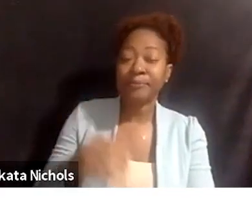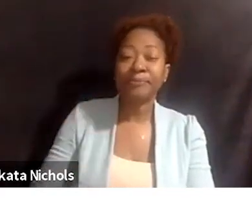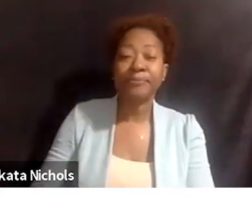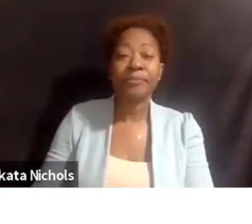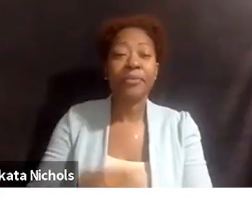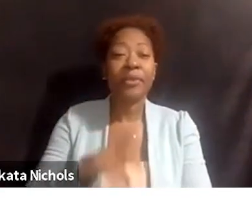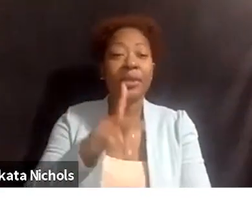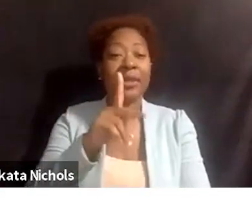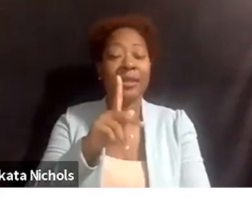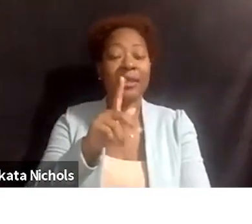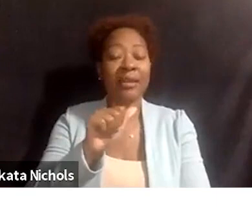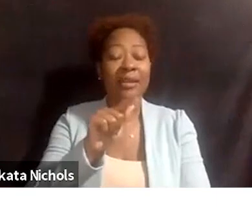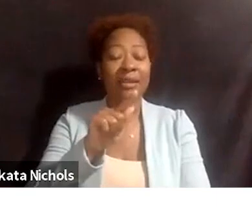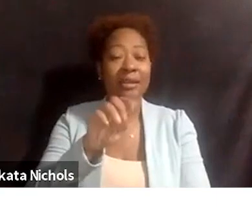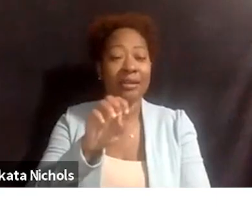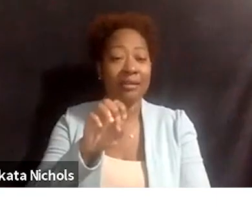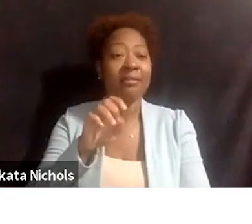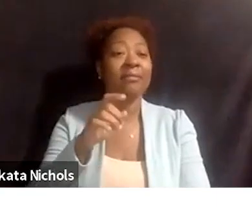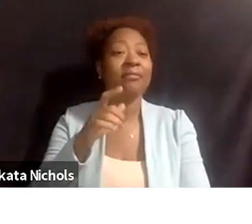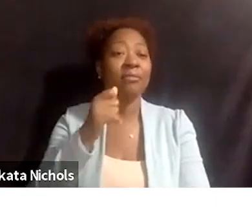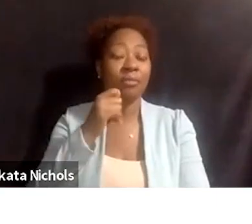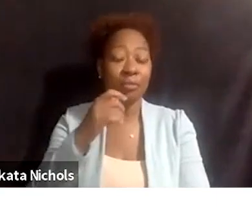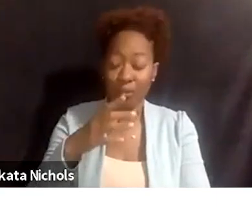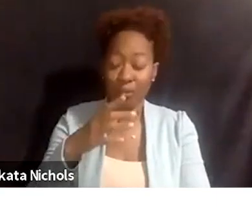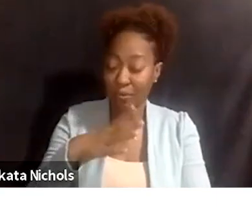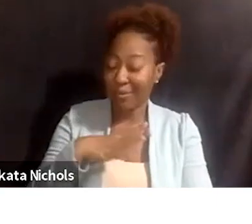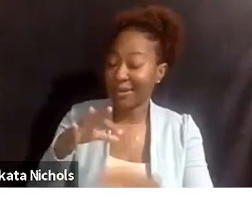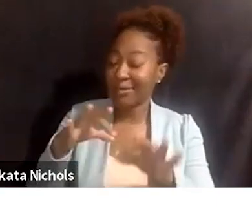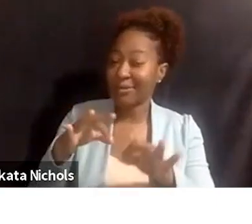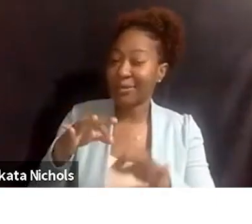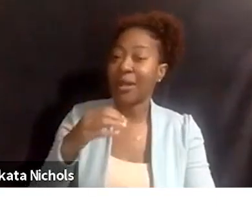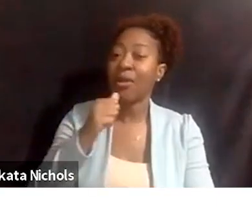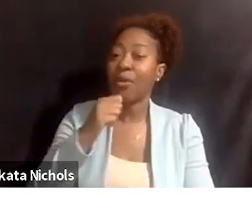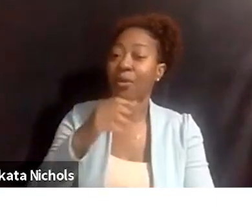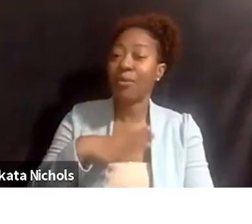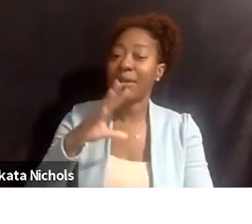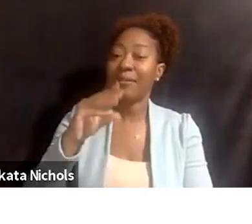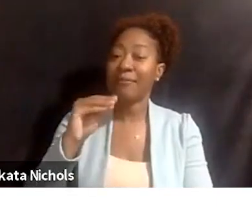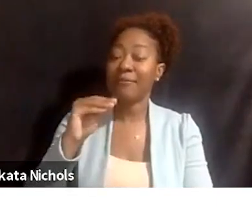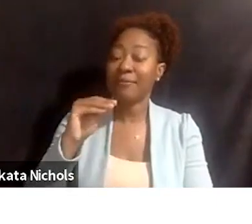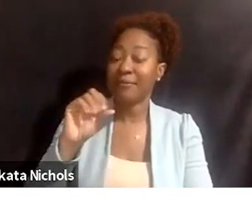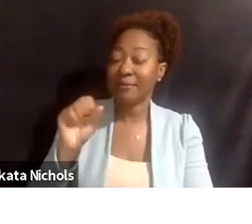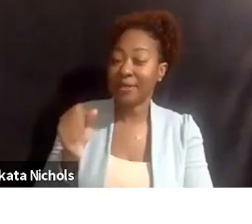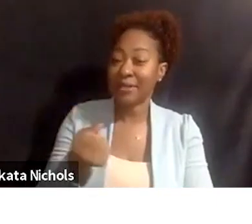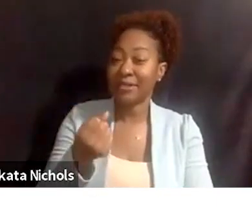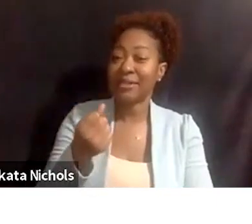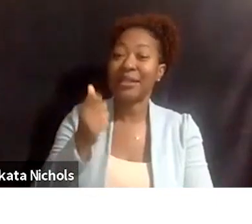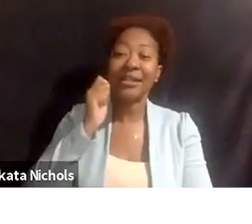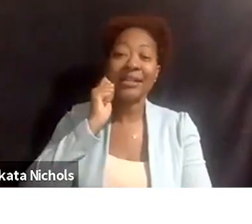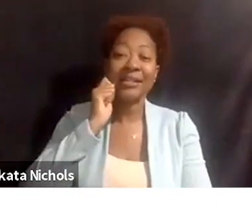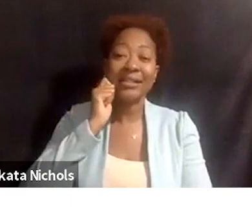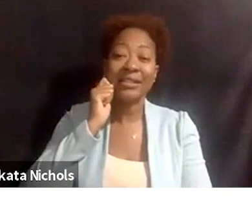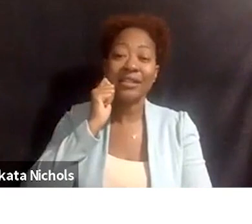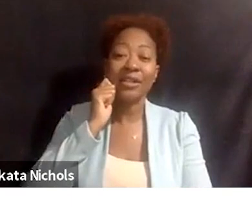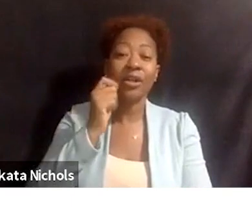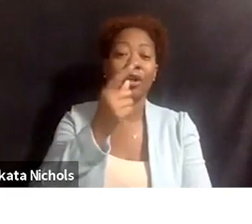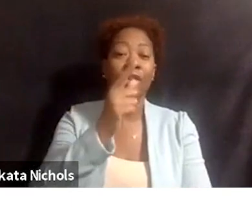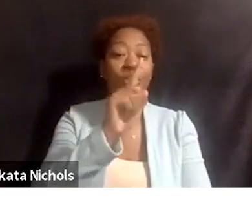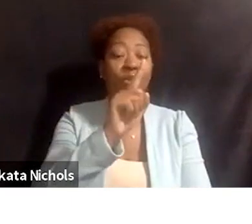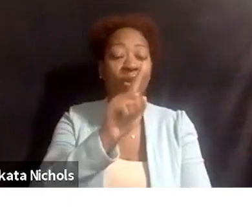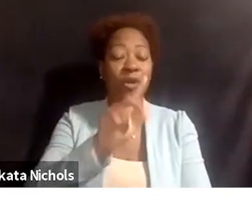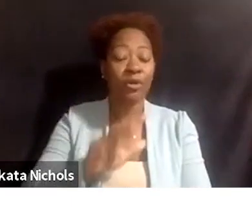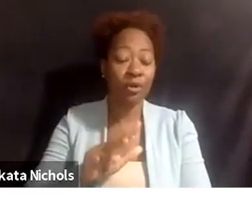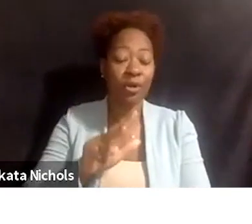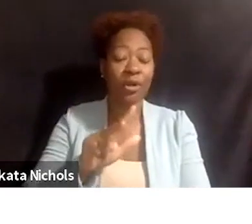said, my name is Elise Portnoy and I am a woman in my 50s. My skin tone reflects my 3/4 European and 1/4